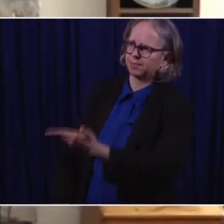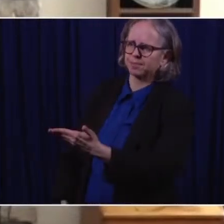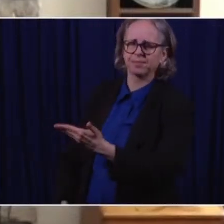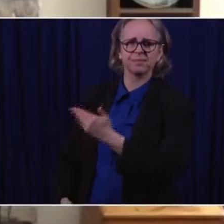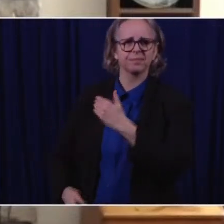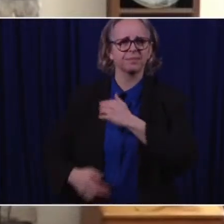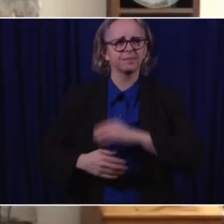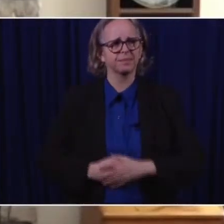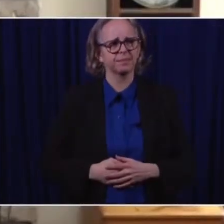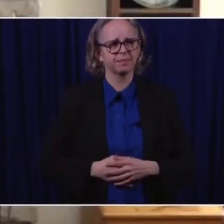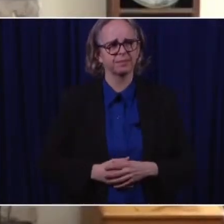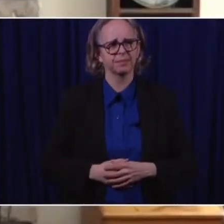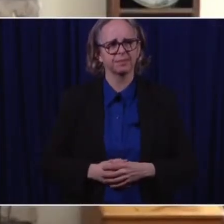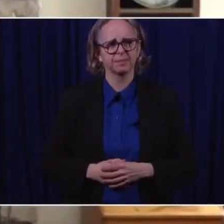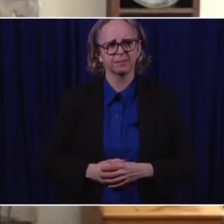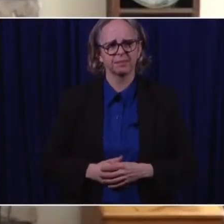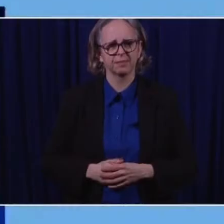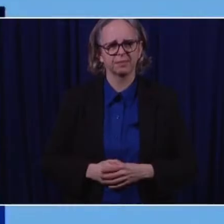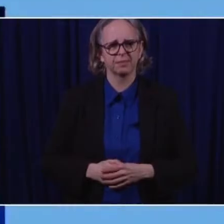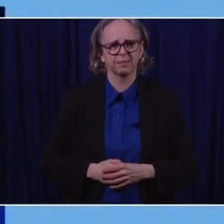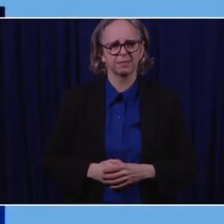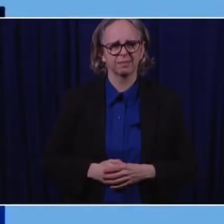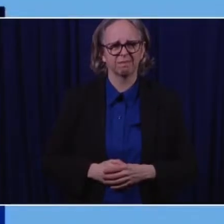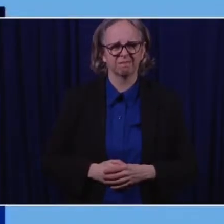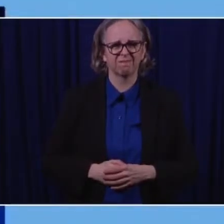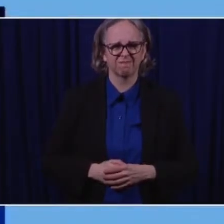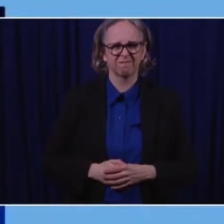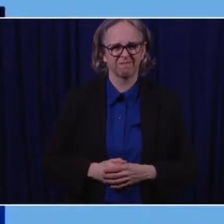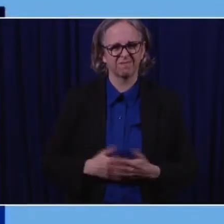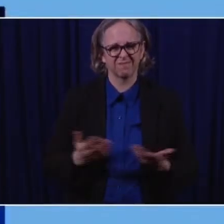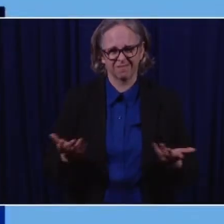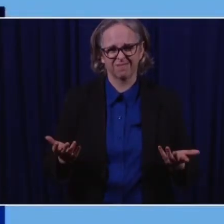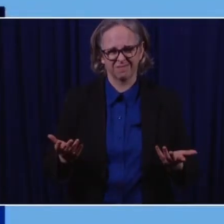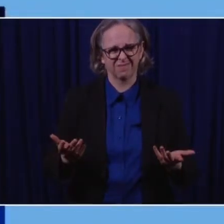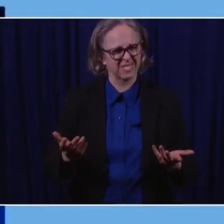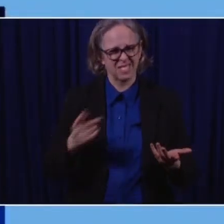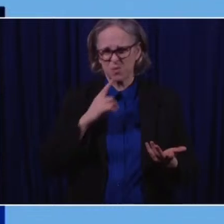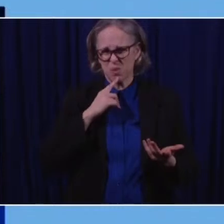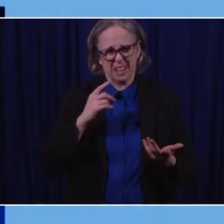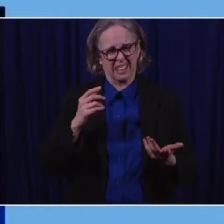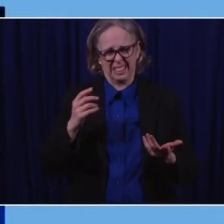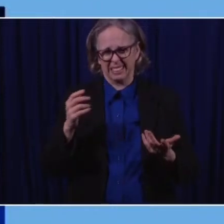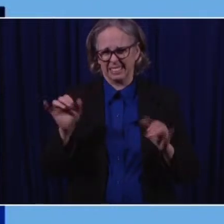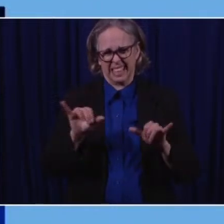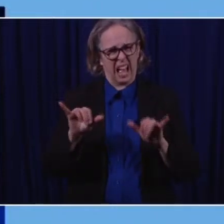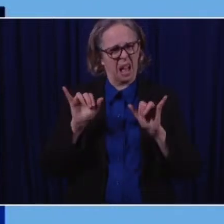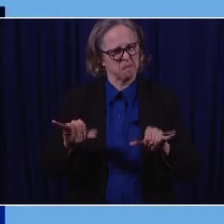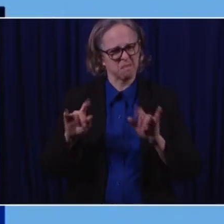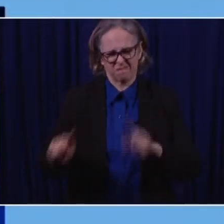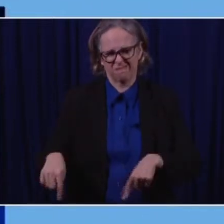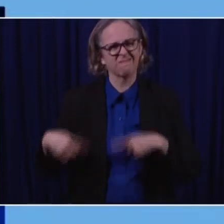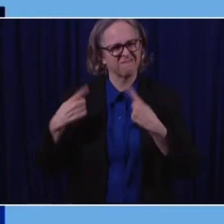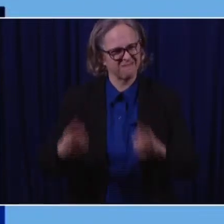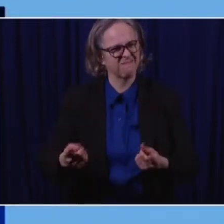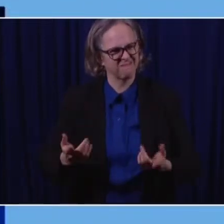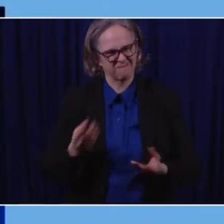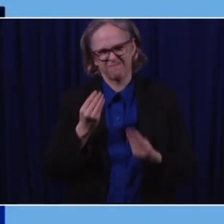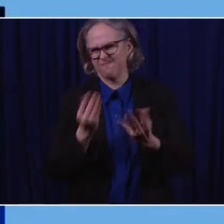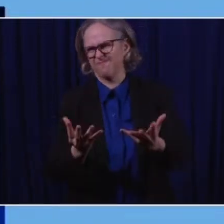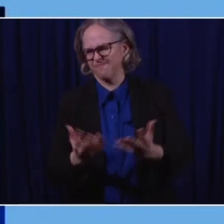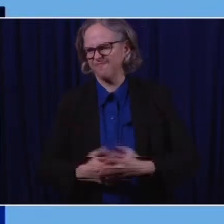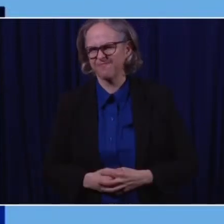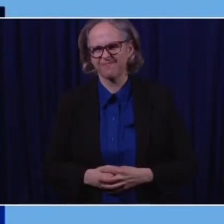Continuation. Slide basically looks the same as it has looked for the past few weeks, same as last